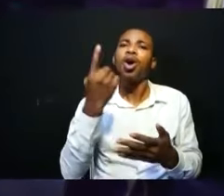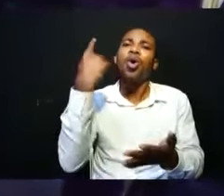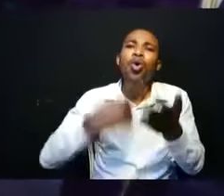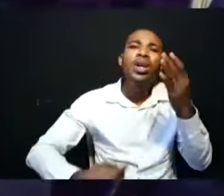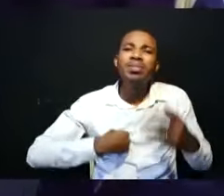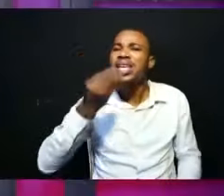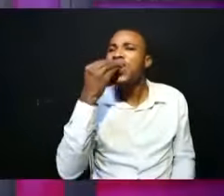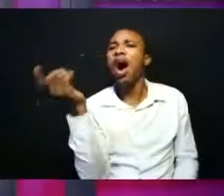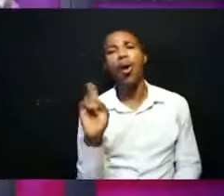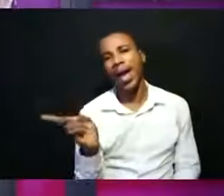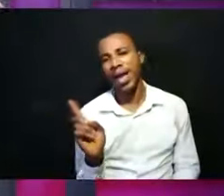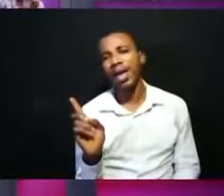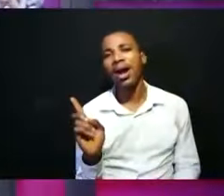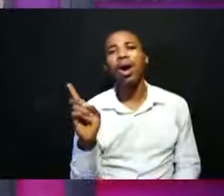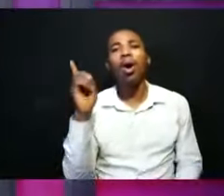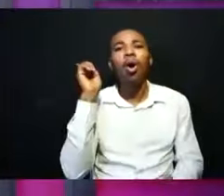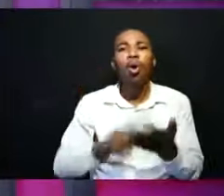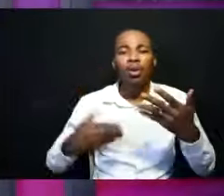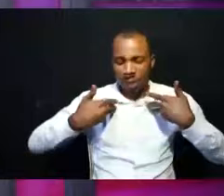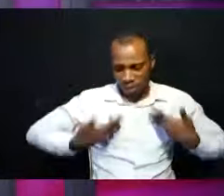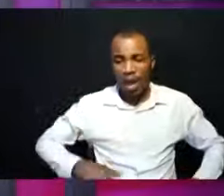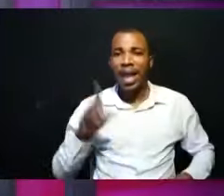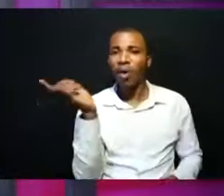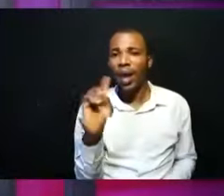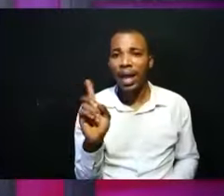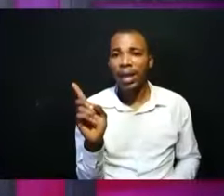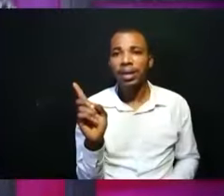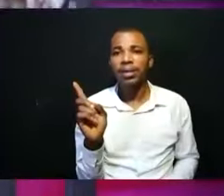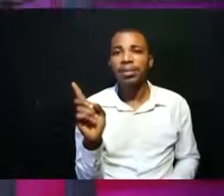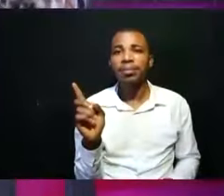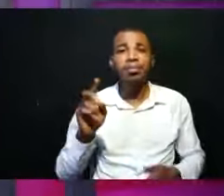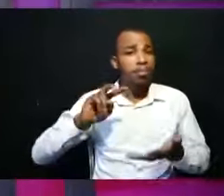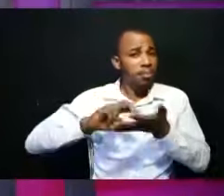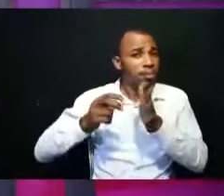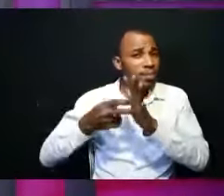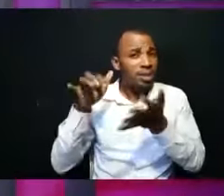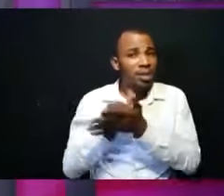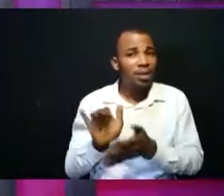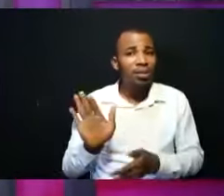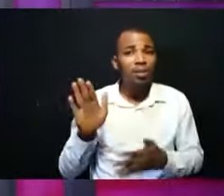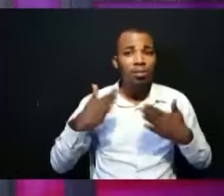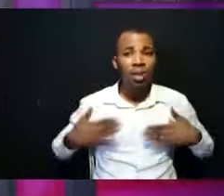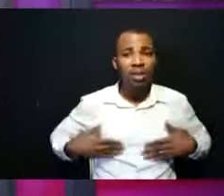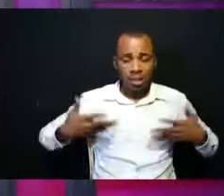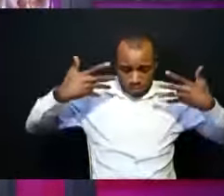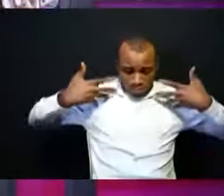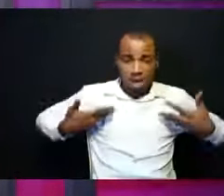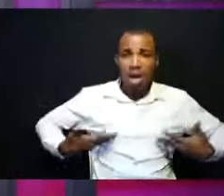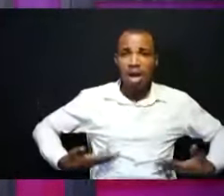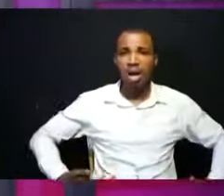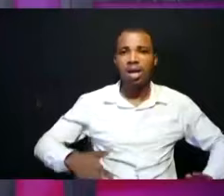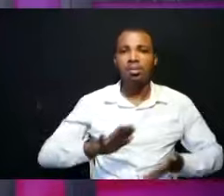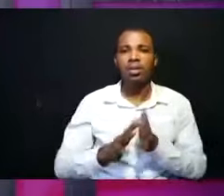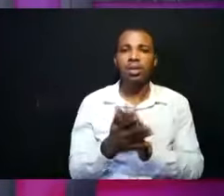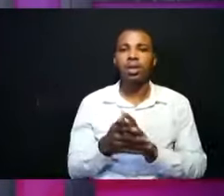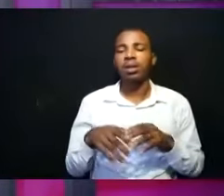eat? What shall we wear? You see, it, the whole body begins to be